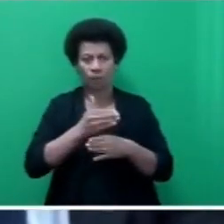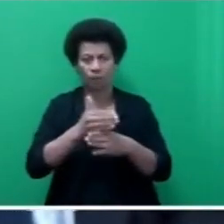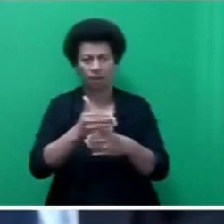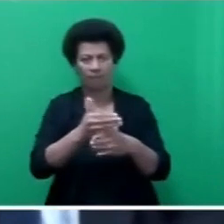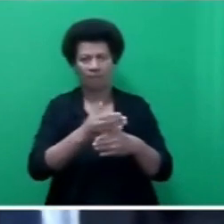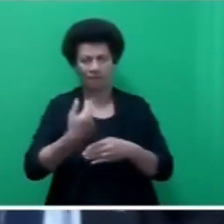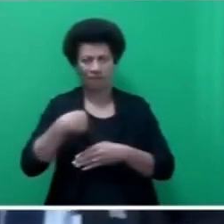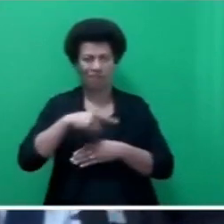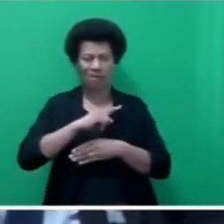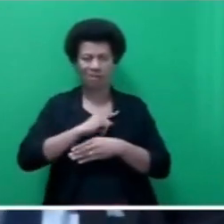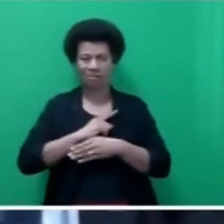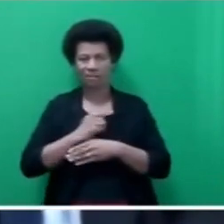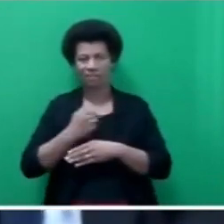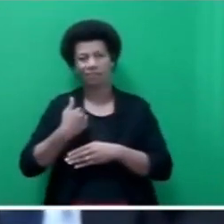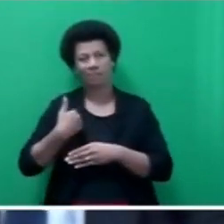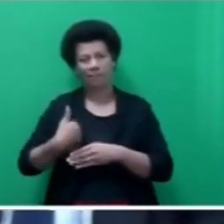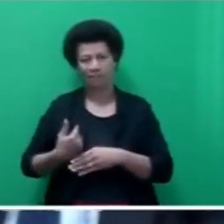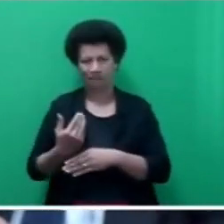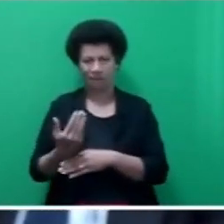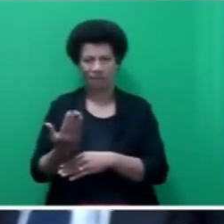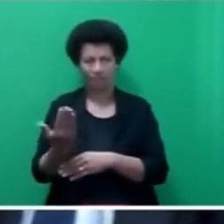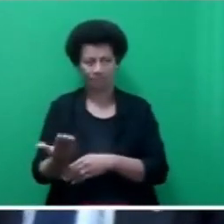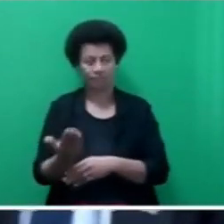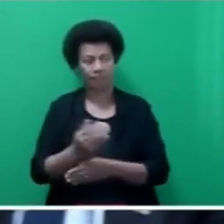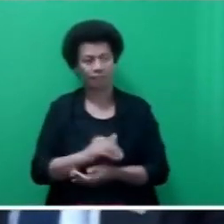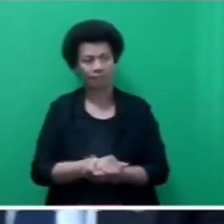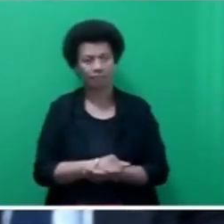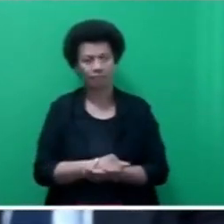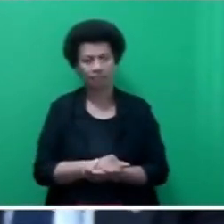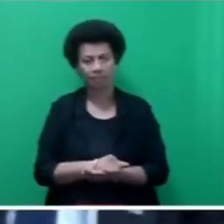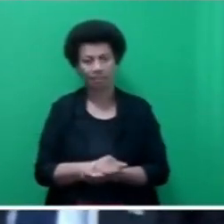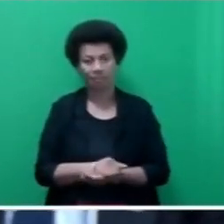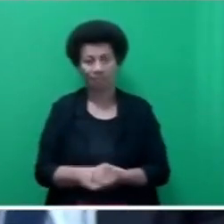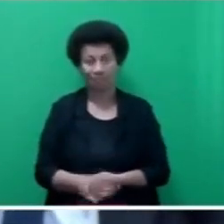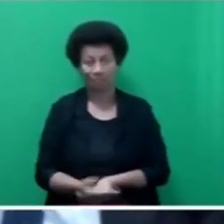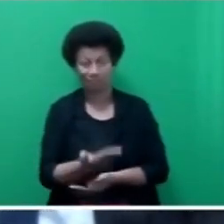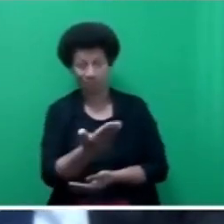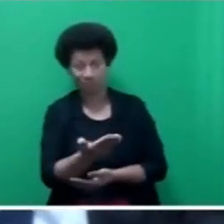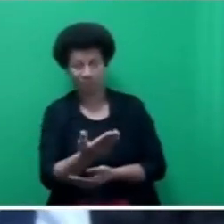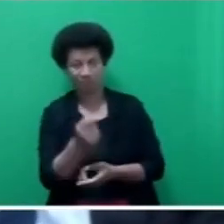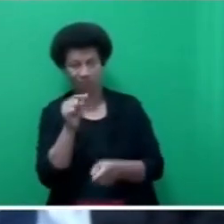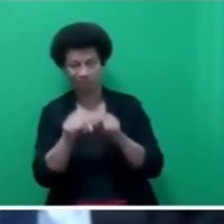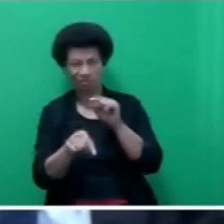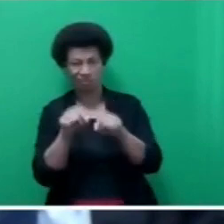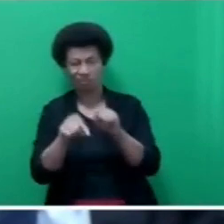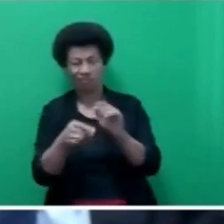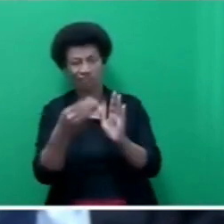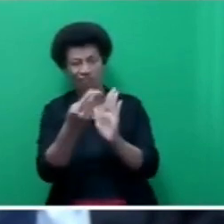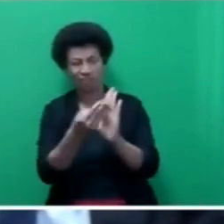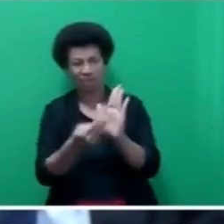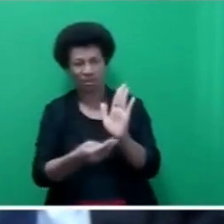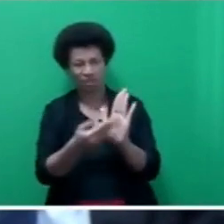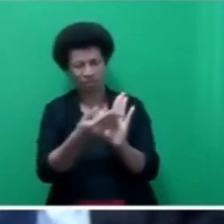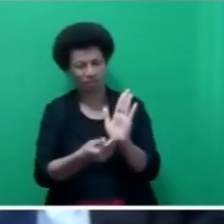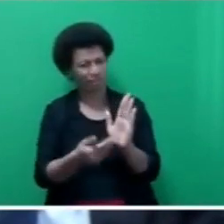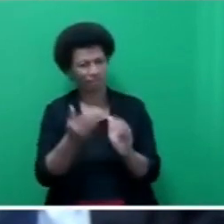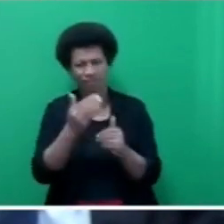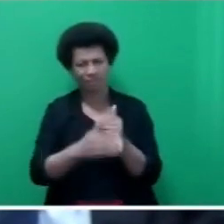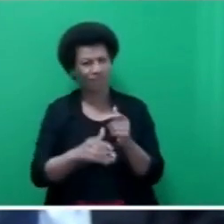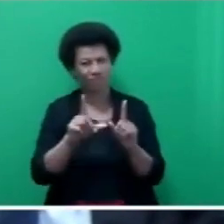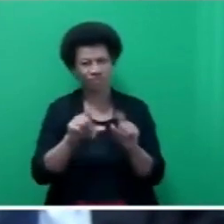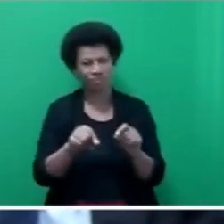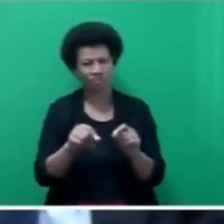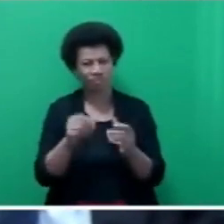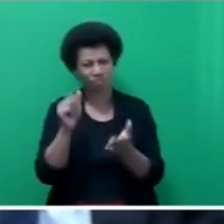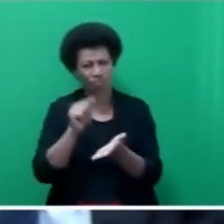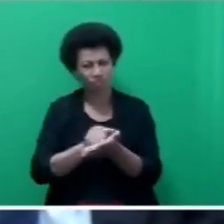the opposition and various have criticized the budget, but they have not done so in measured terms. They have not